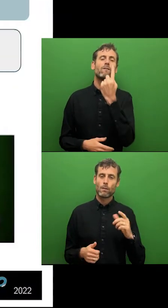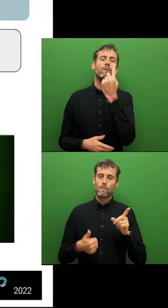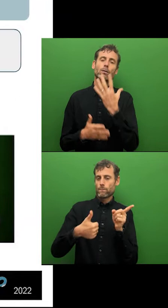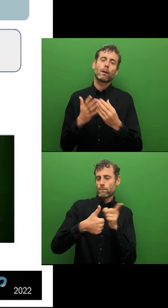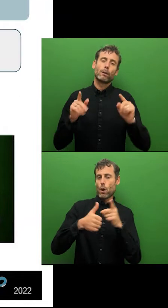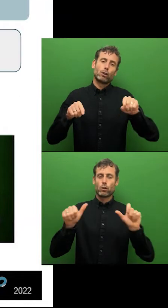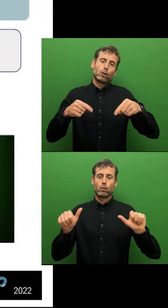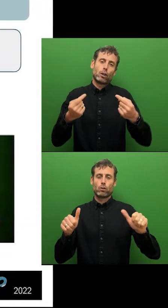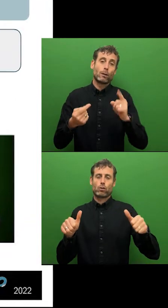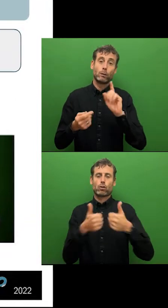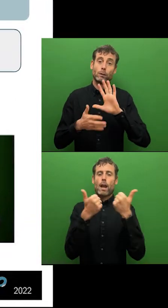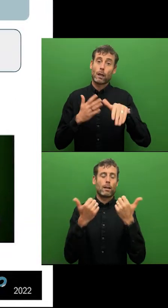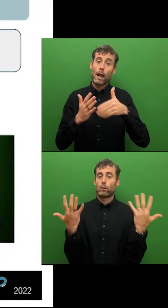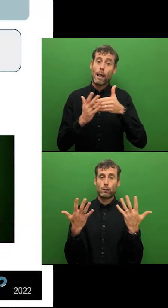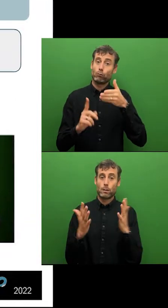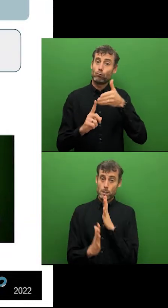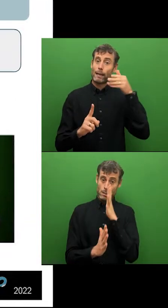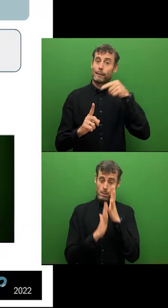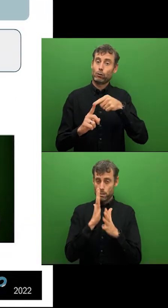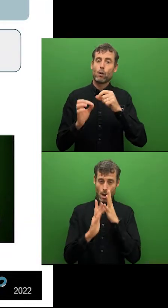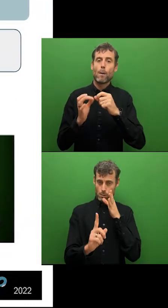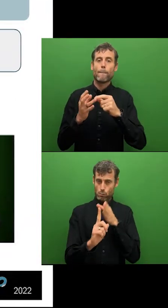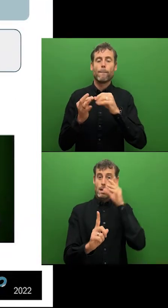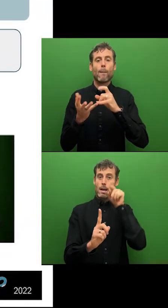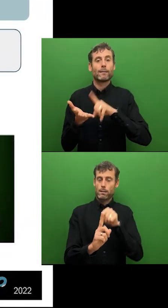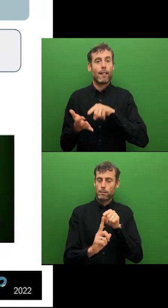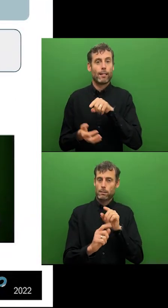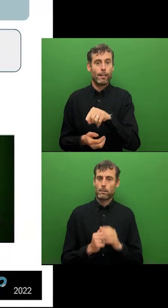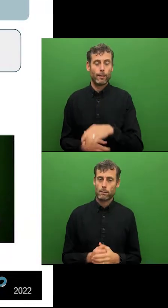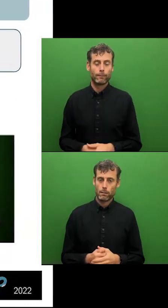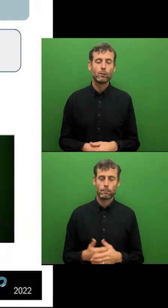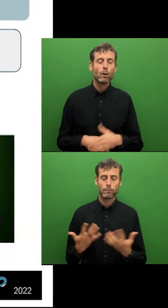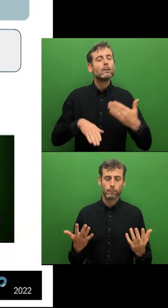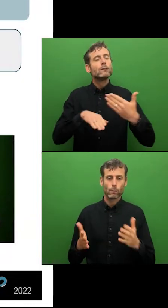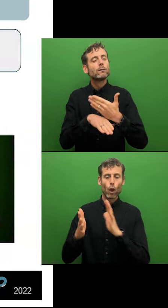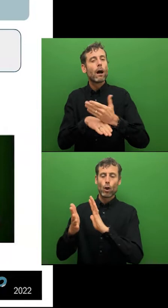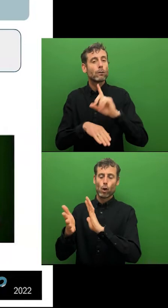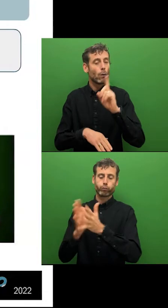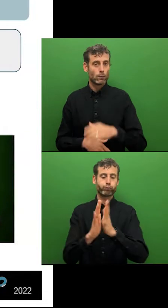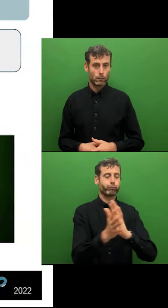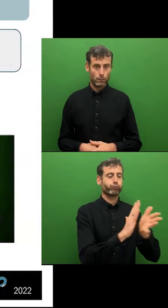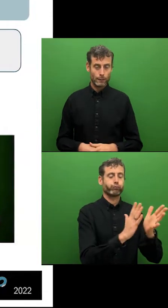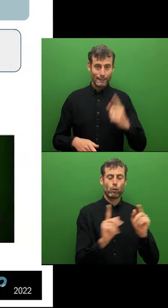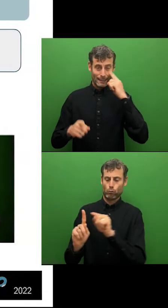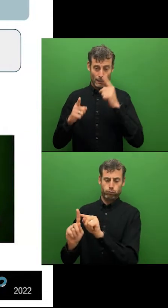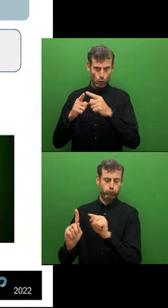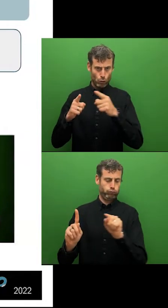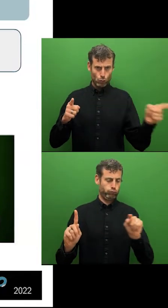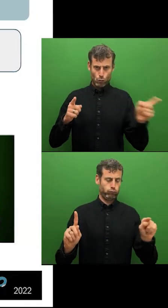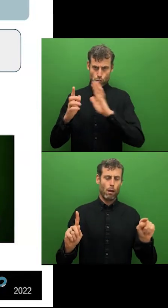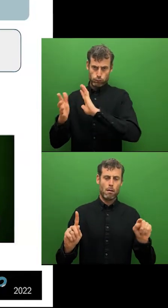The first challenge is about sign recognition on BobSL. The task is, given a point in time within